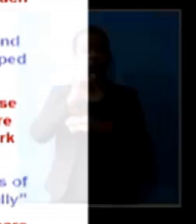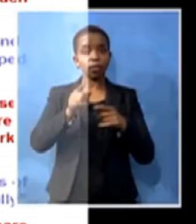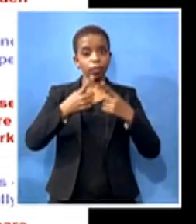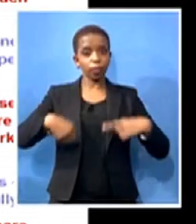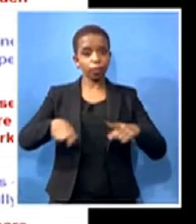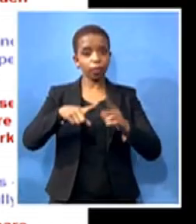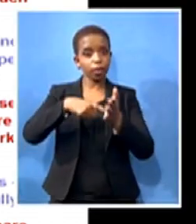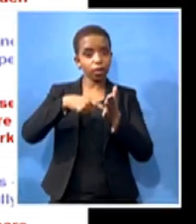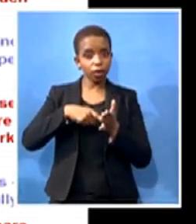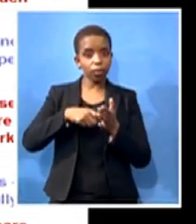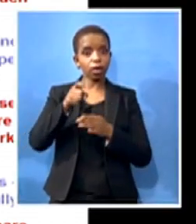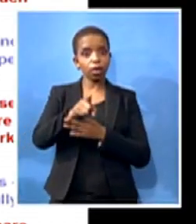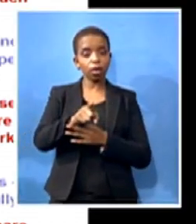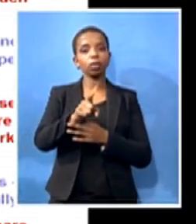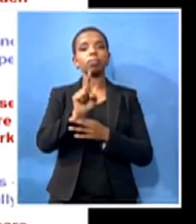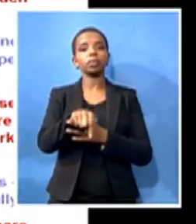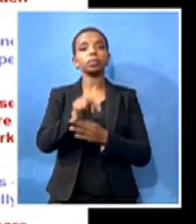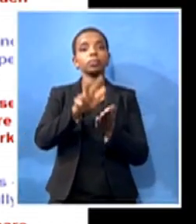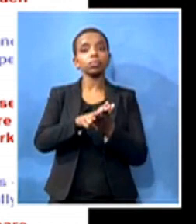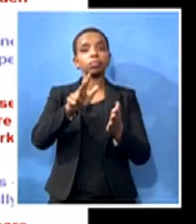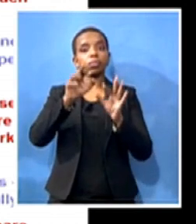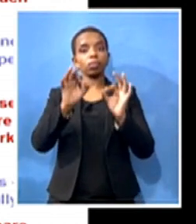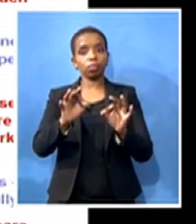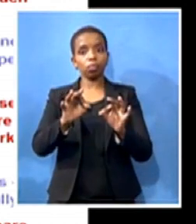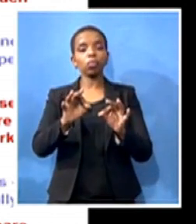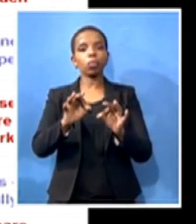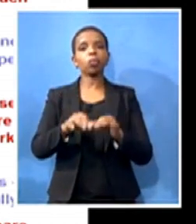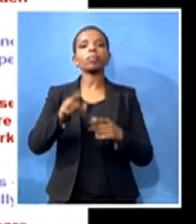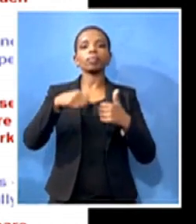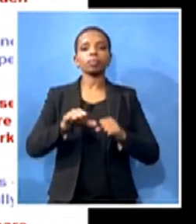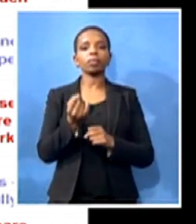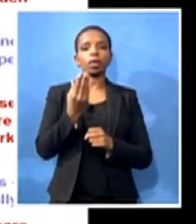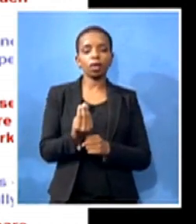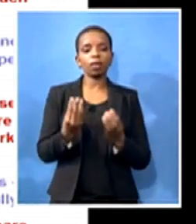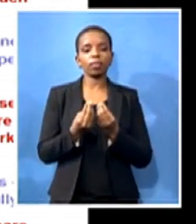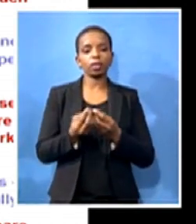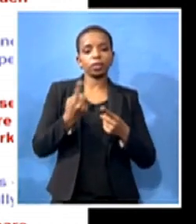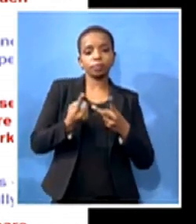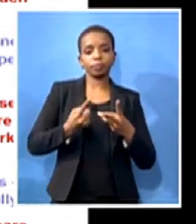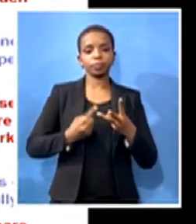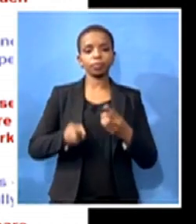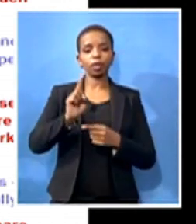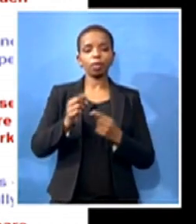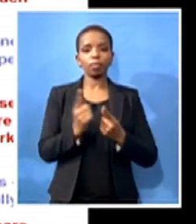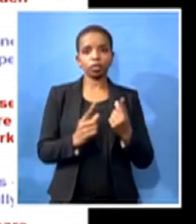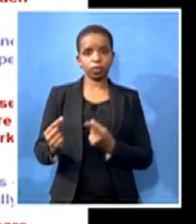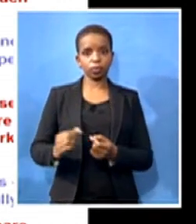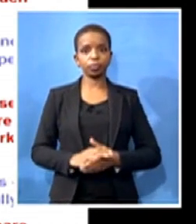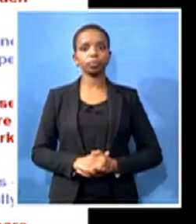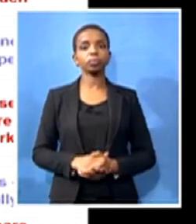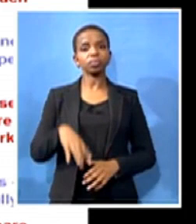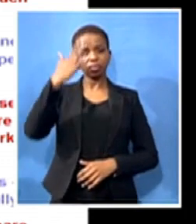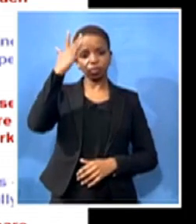and the correct measures to be implemented. Mental distress and isolation, no less than the focus on prime